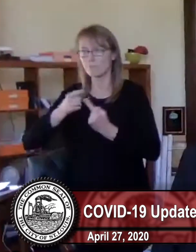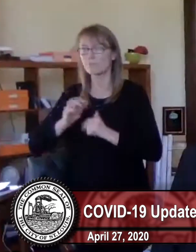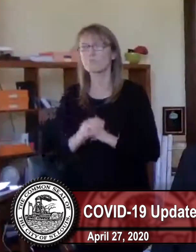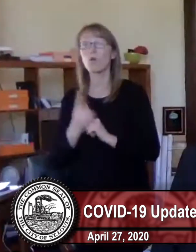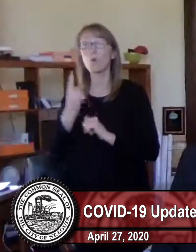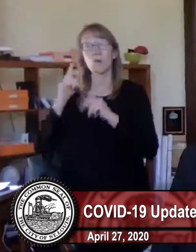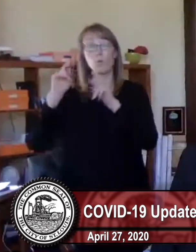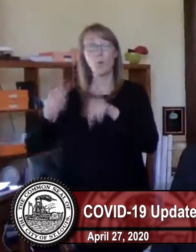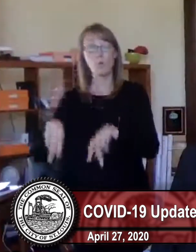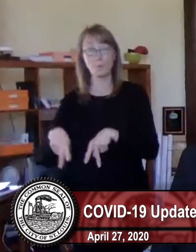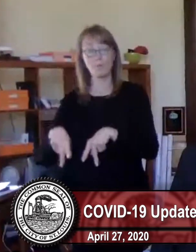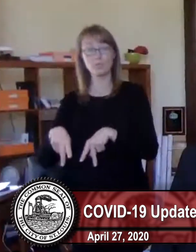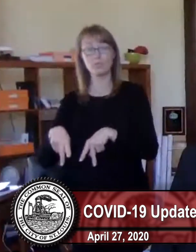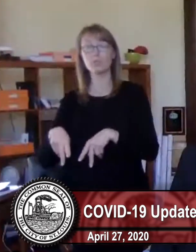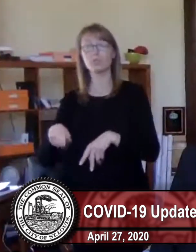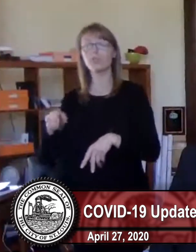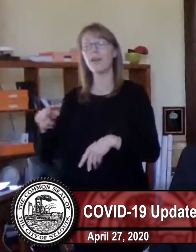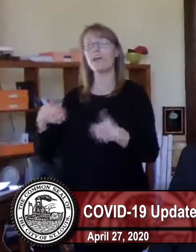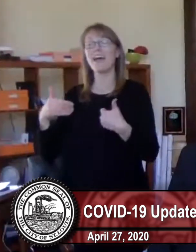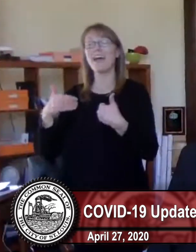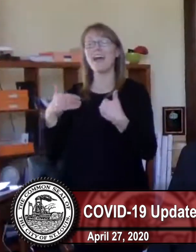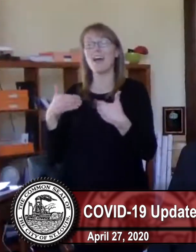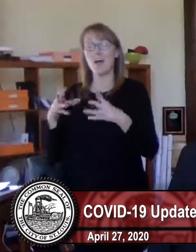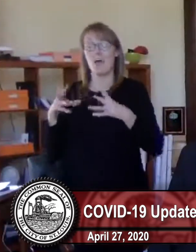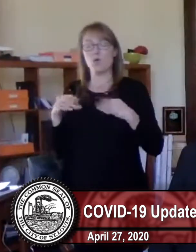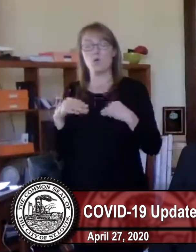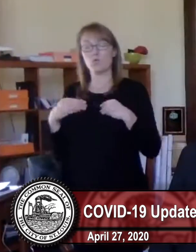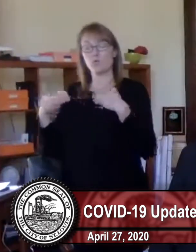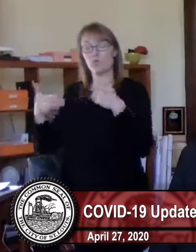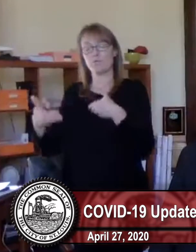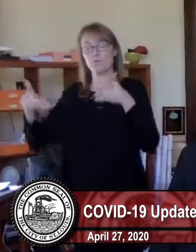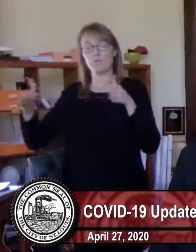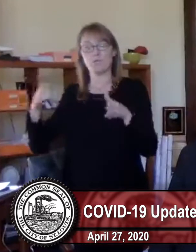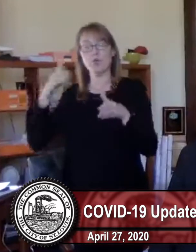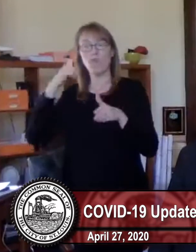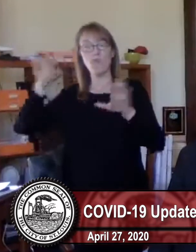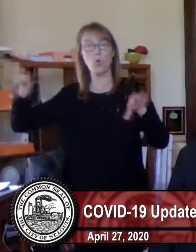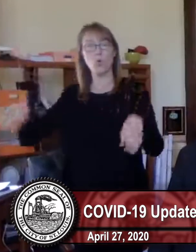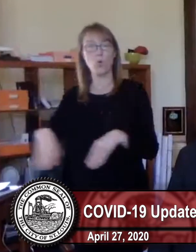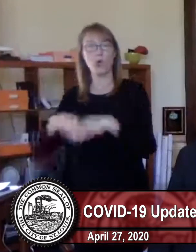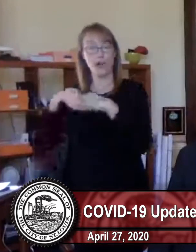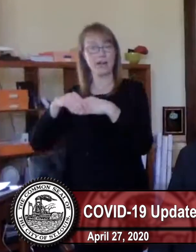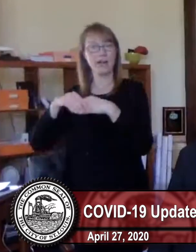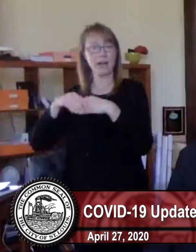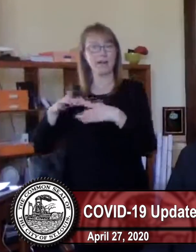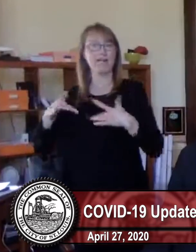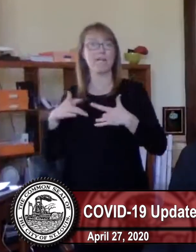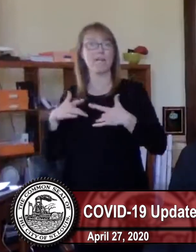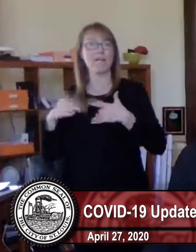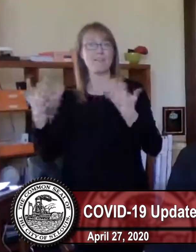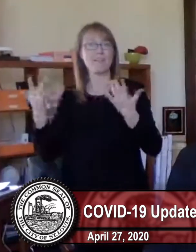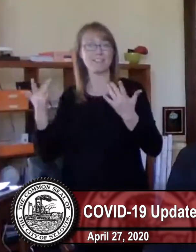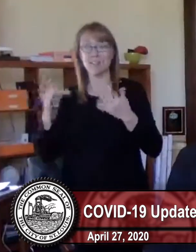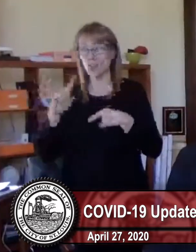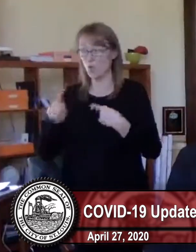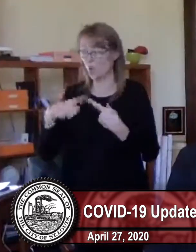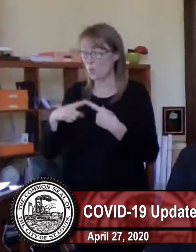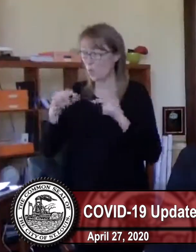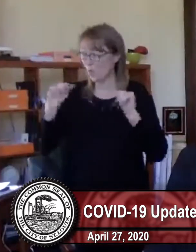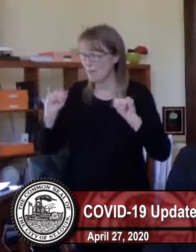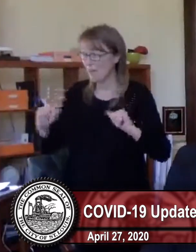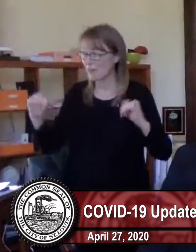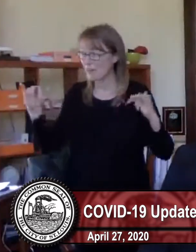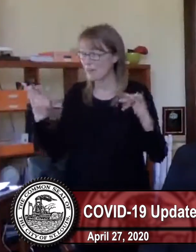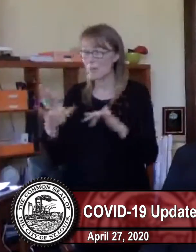watching and is looking for guidance about large gatherings, particularly weddings moving forward, and when they might be able to do that